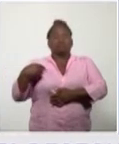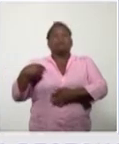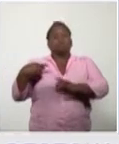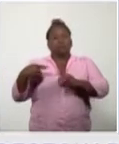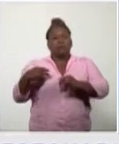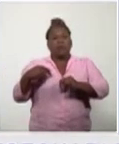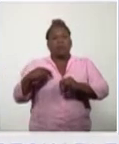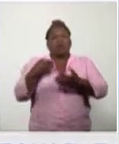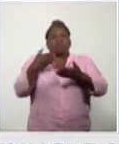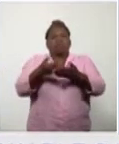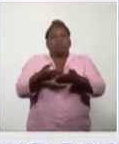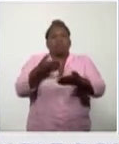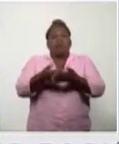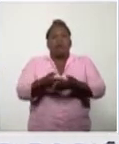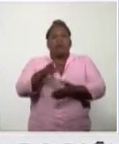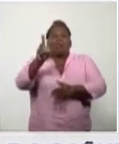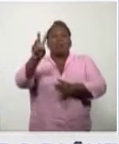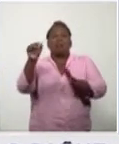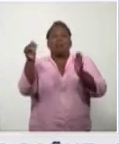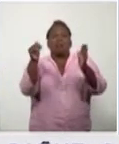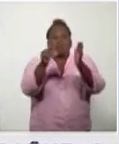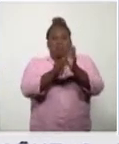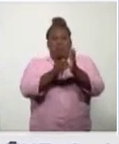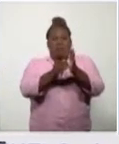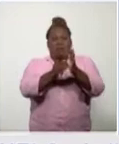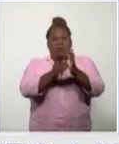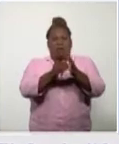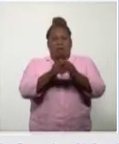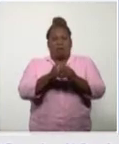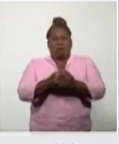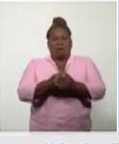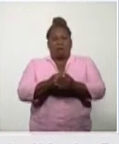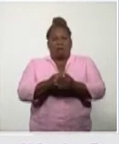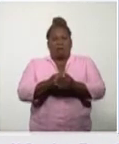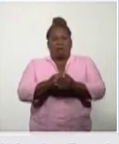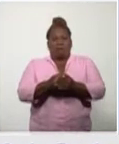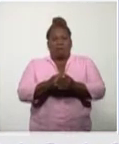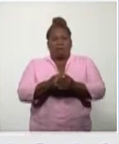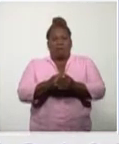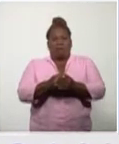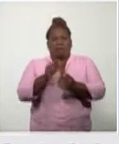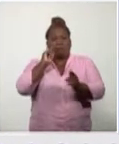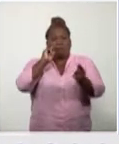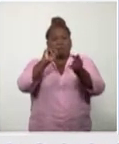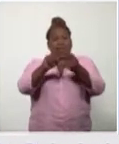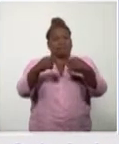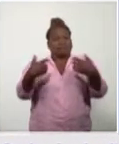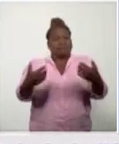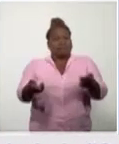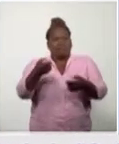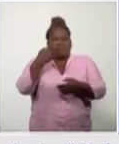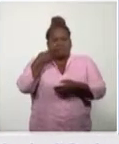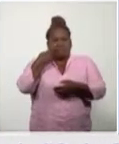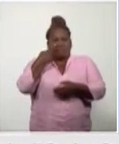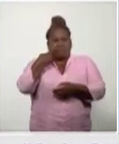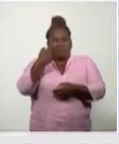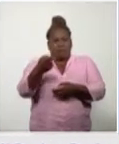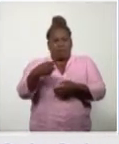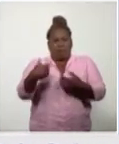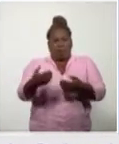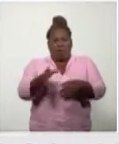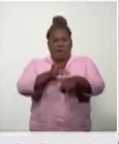Yesterday, more than 2,000 samples were studied for the detection of SARS-CoV-2 virus